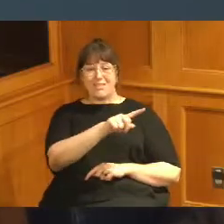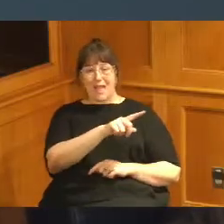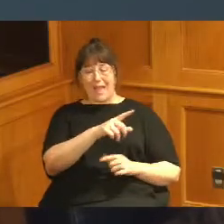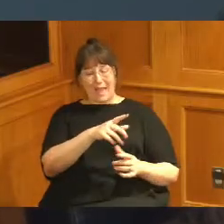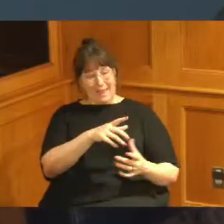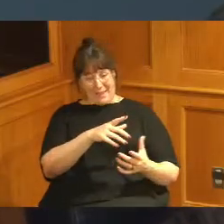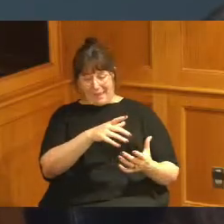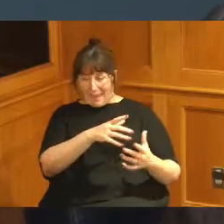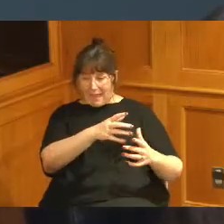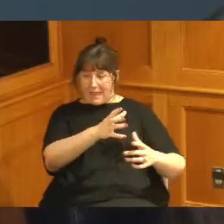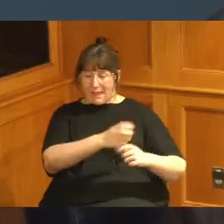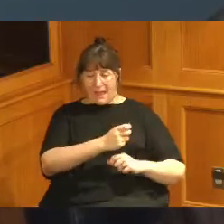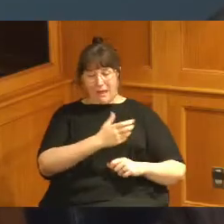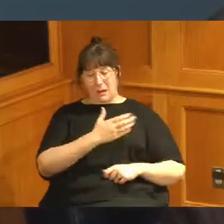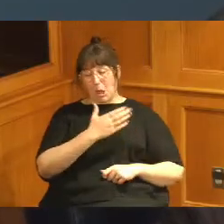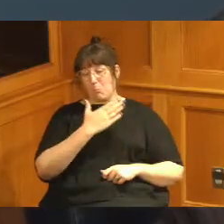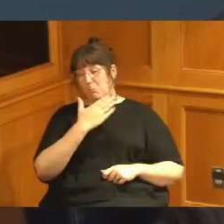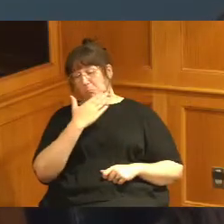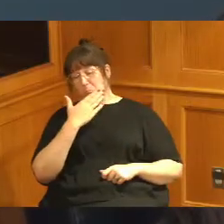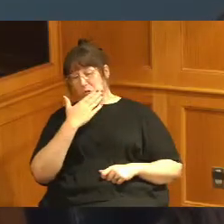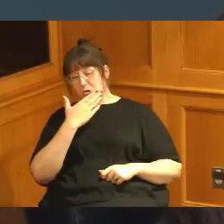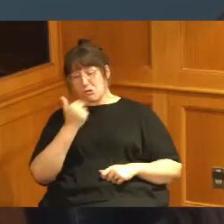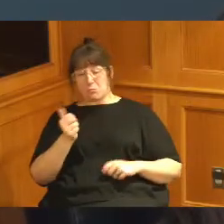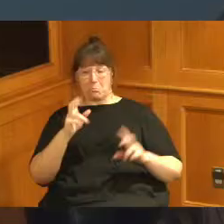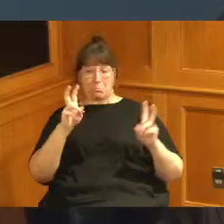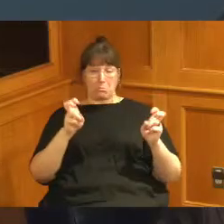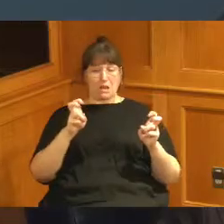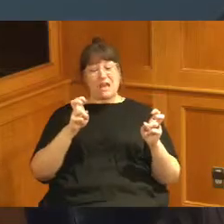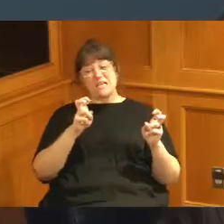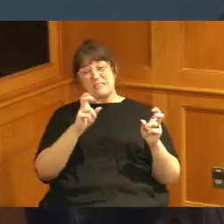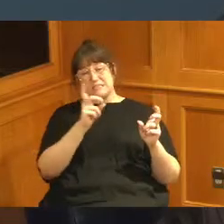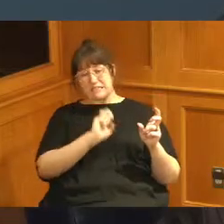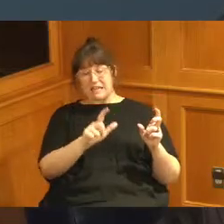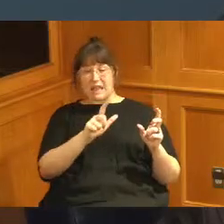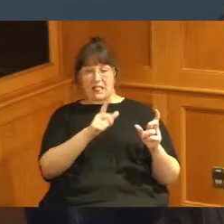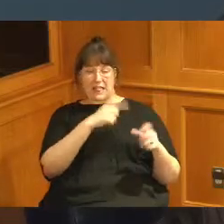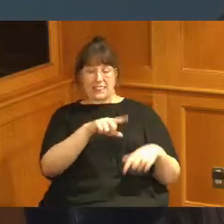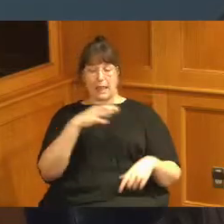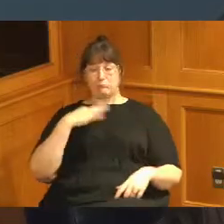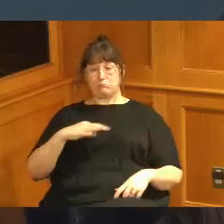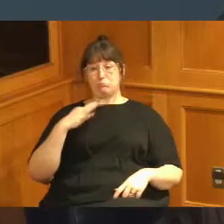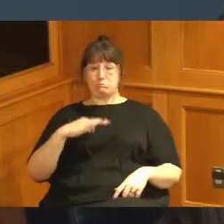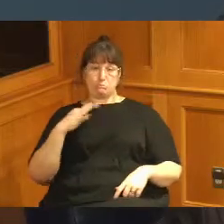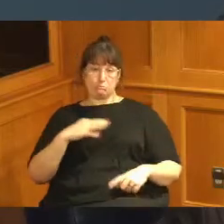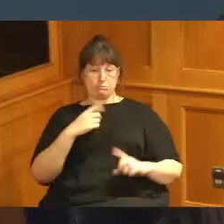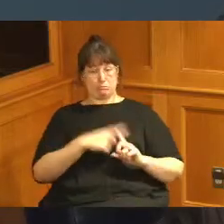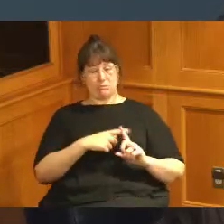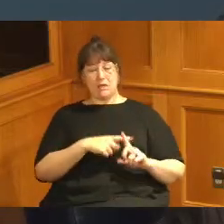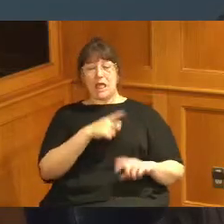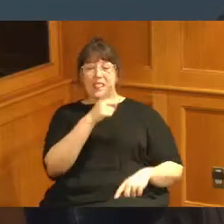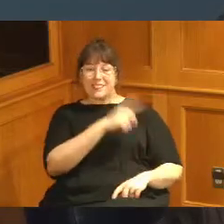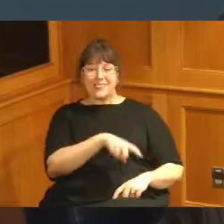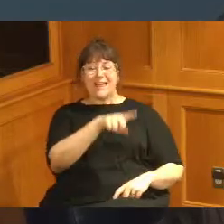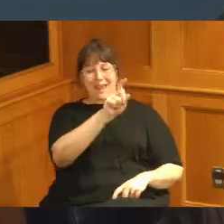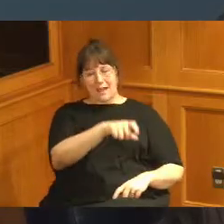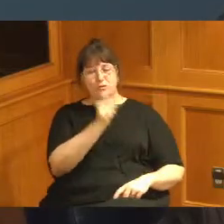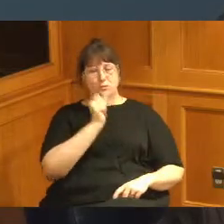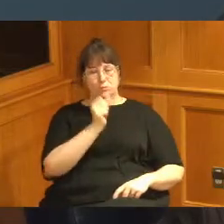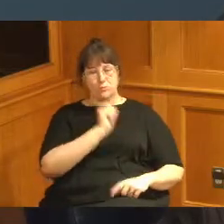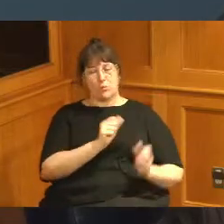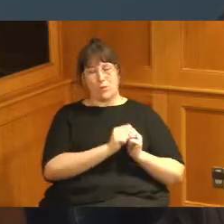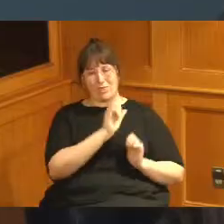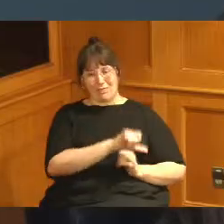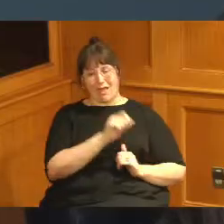deal and they were benefactors of that deal is something that the team is going to have to deal with, not